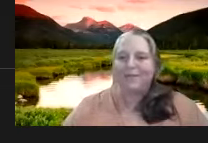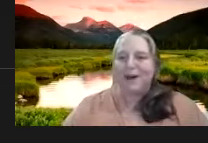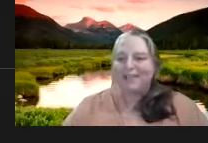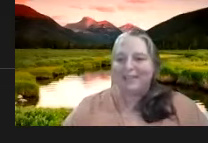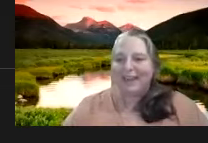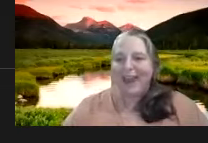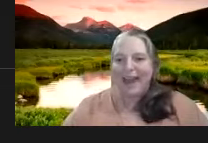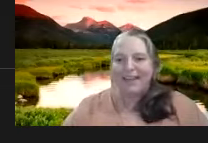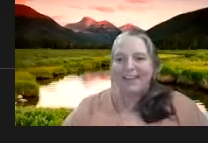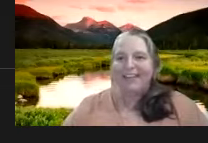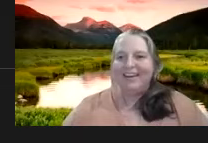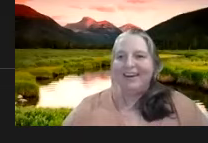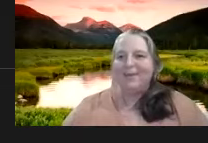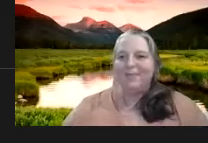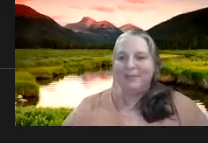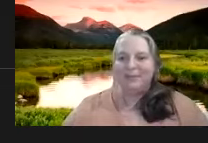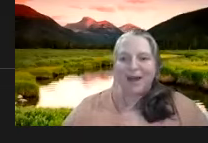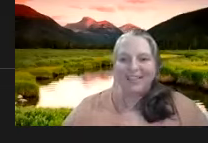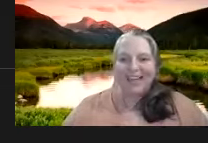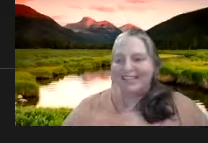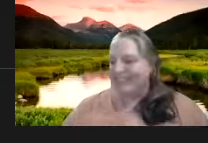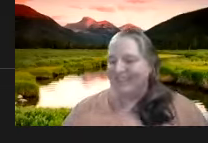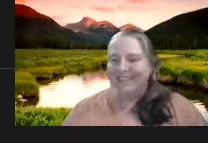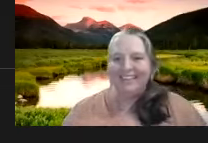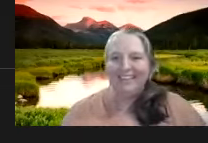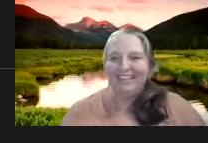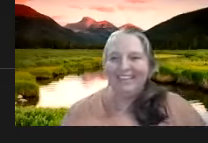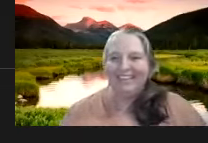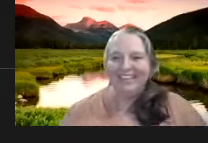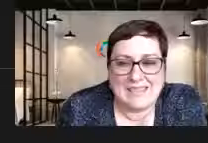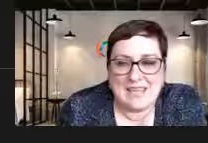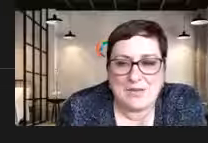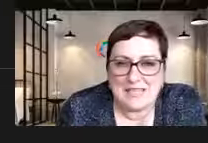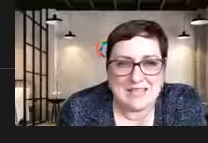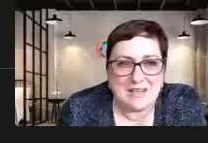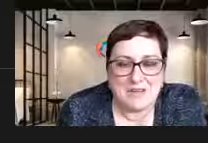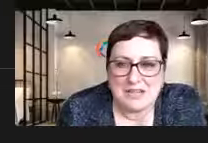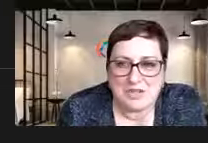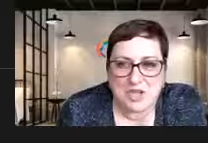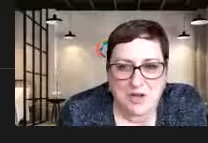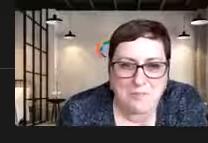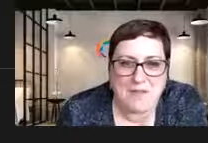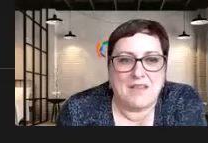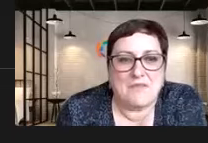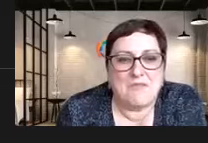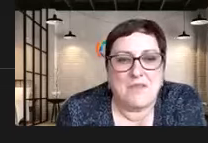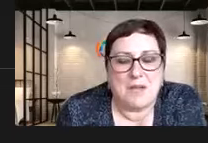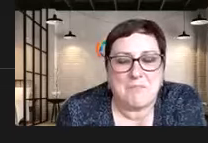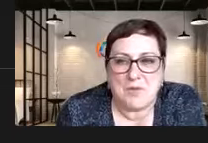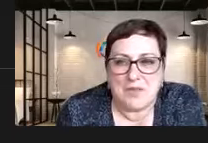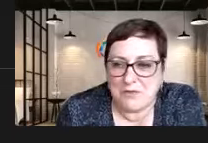comments or thoughts to kind of add through this process. I think you did a really good job